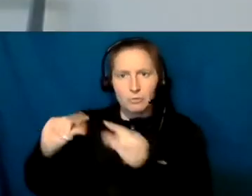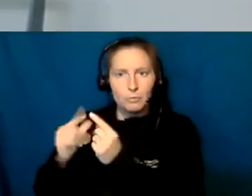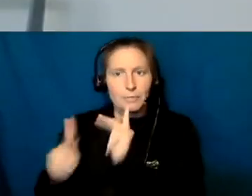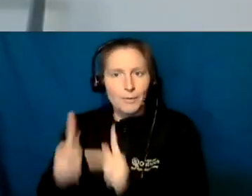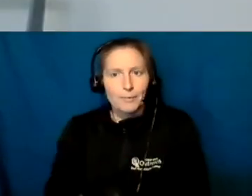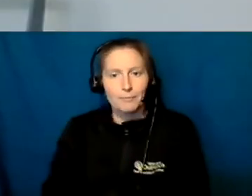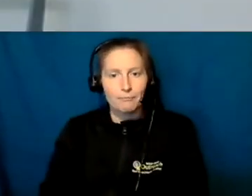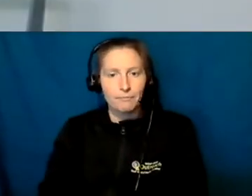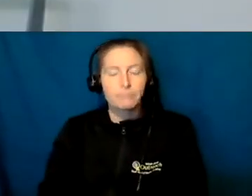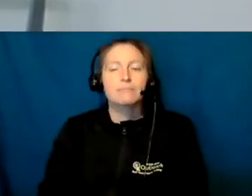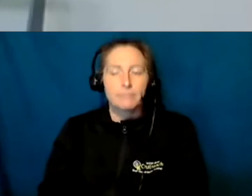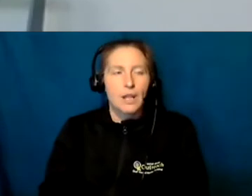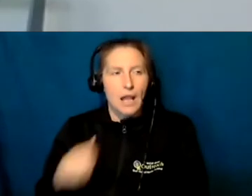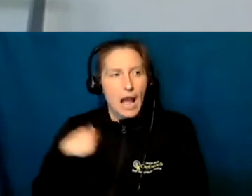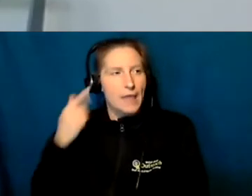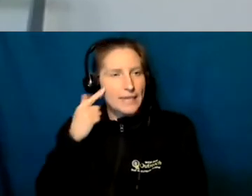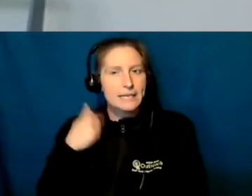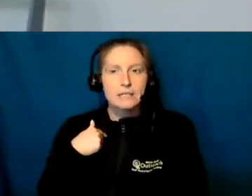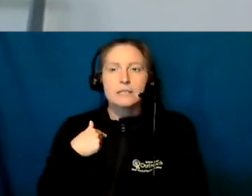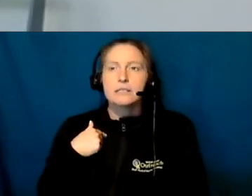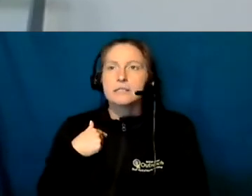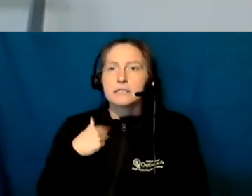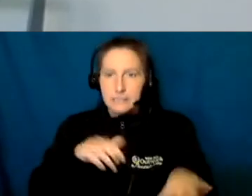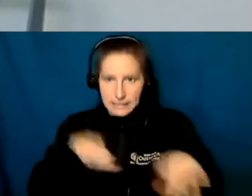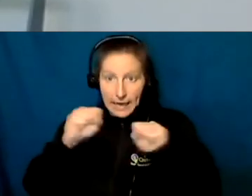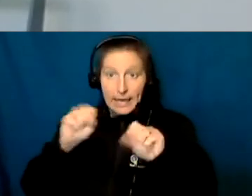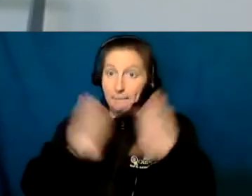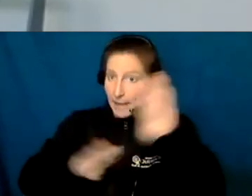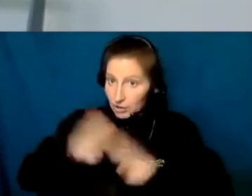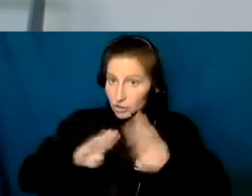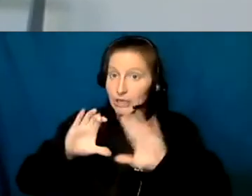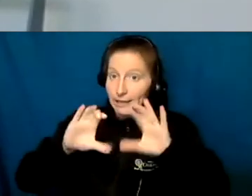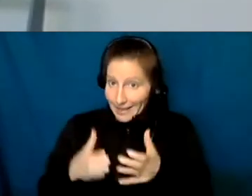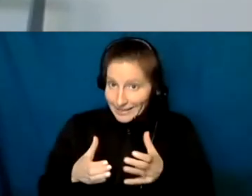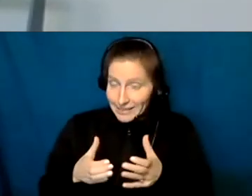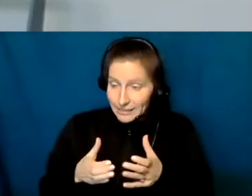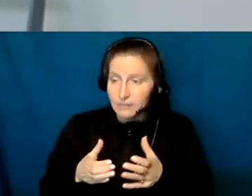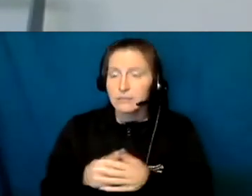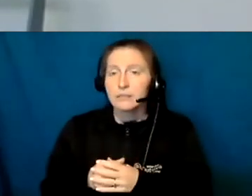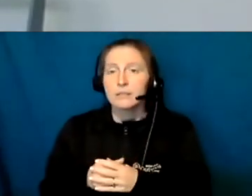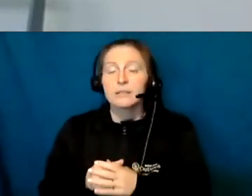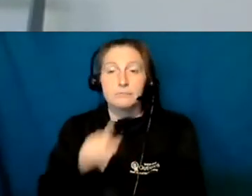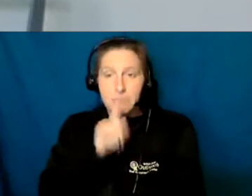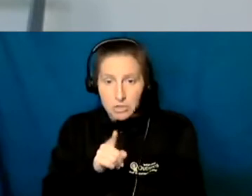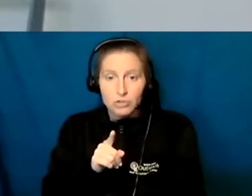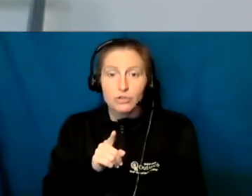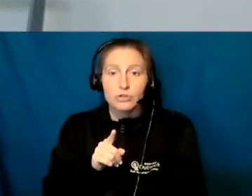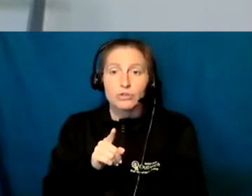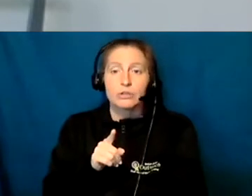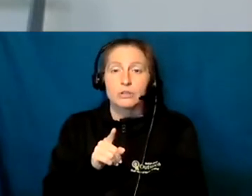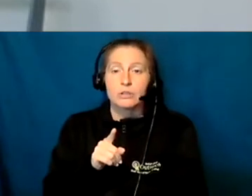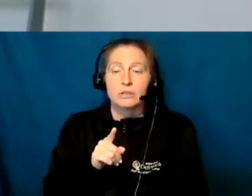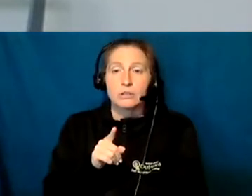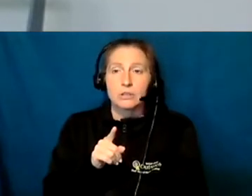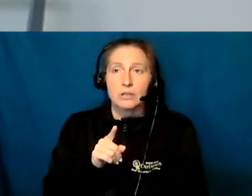think taking any type of biology classes and just making sure that you're kind of